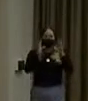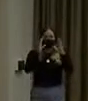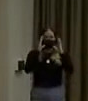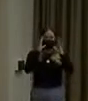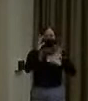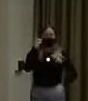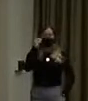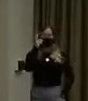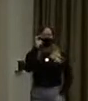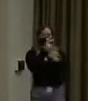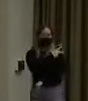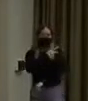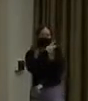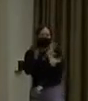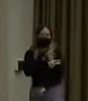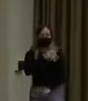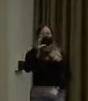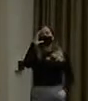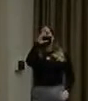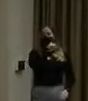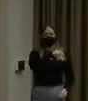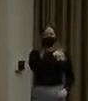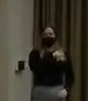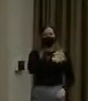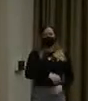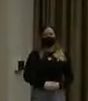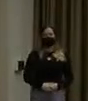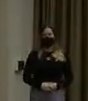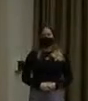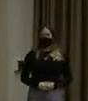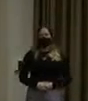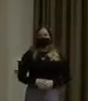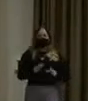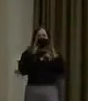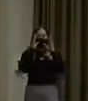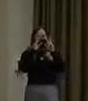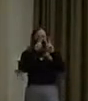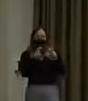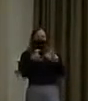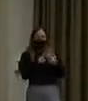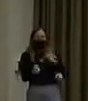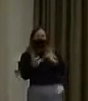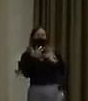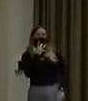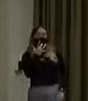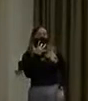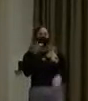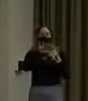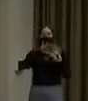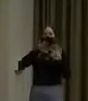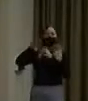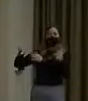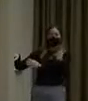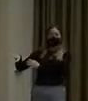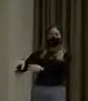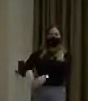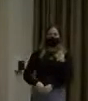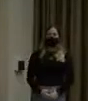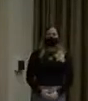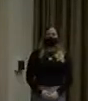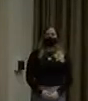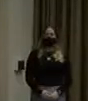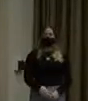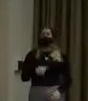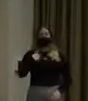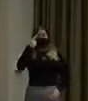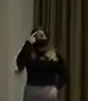assume, and to not be blinded by the things that could be biased. So yes, I think